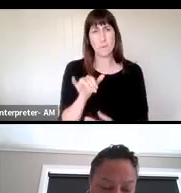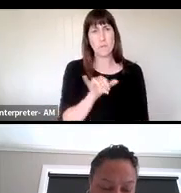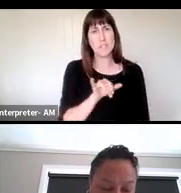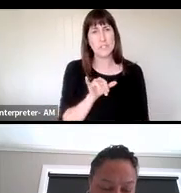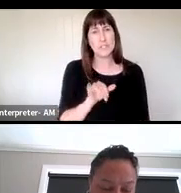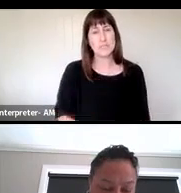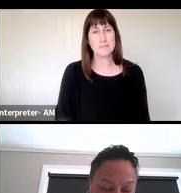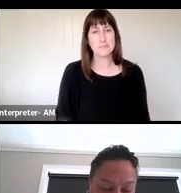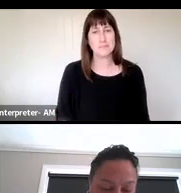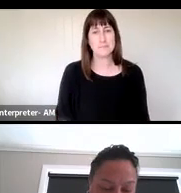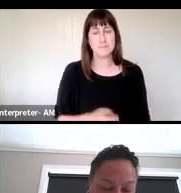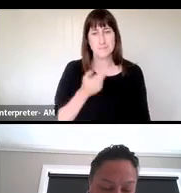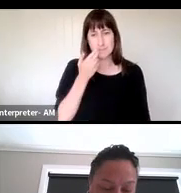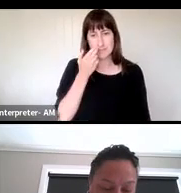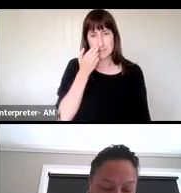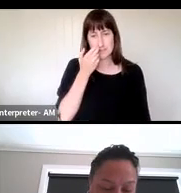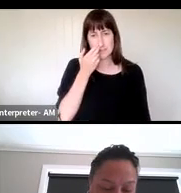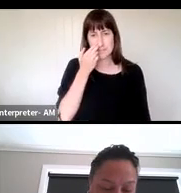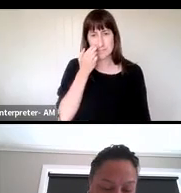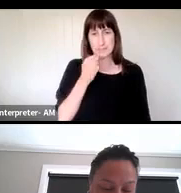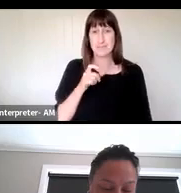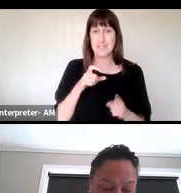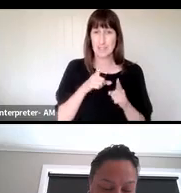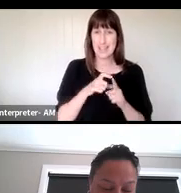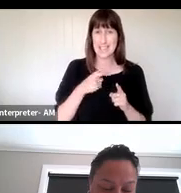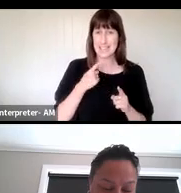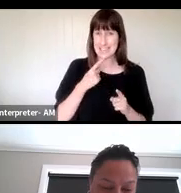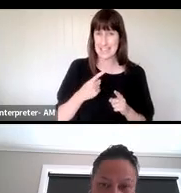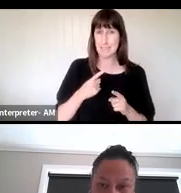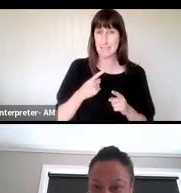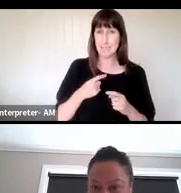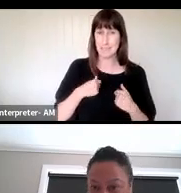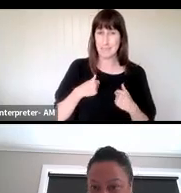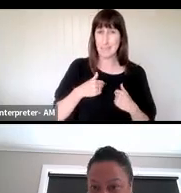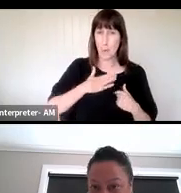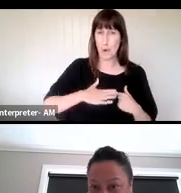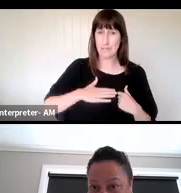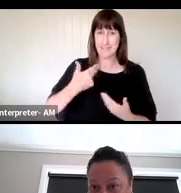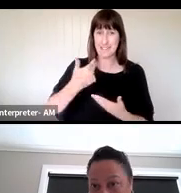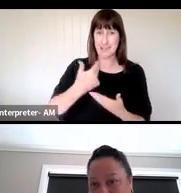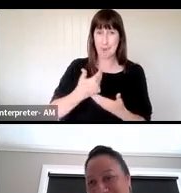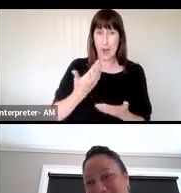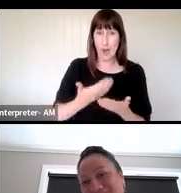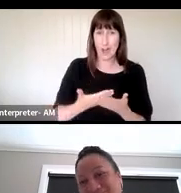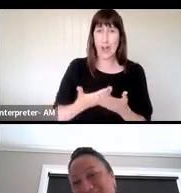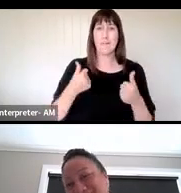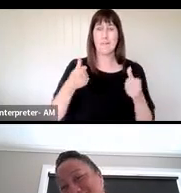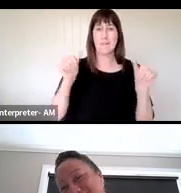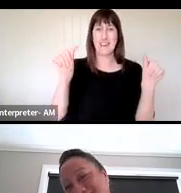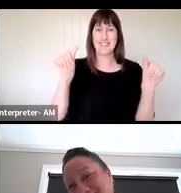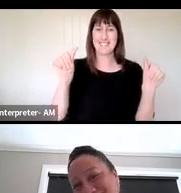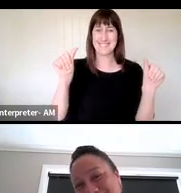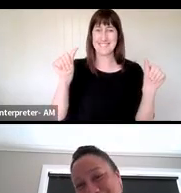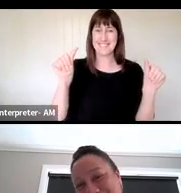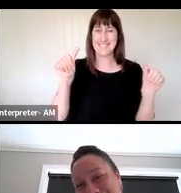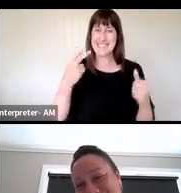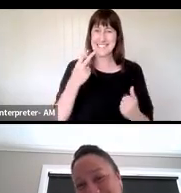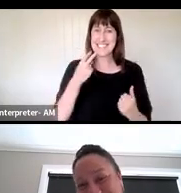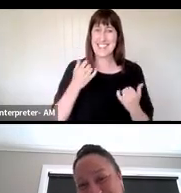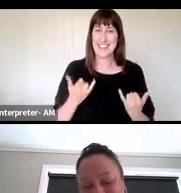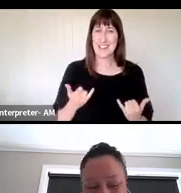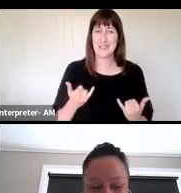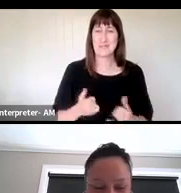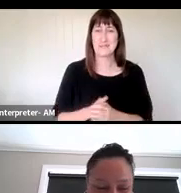on? I'd like my camera on. There you are. Wonderful.